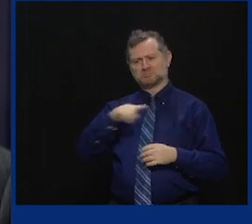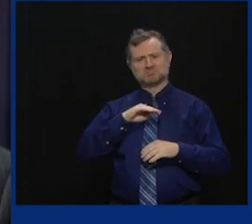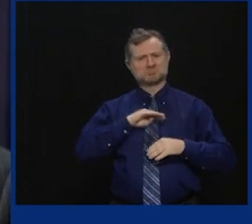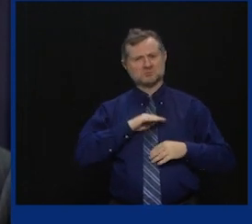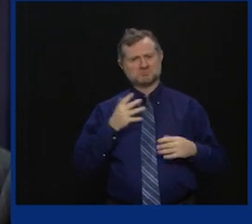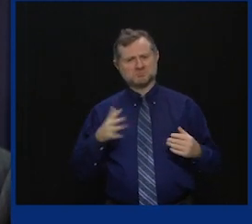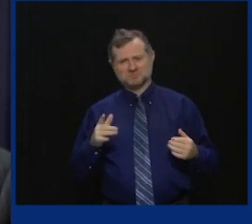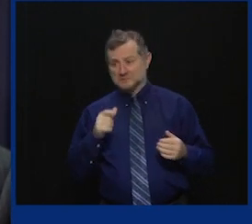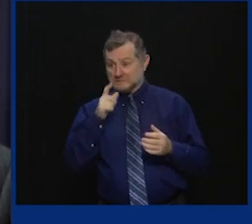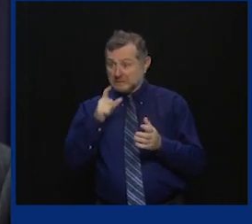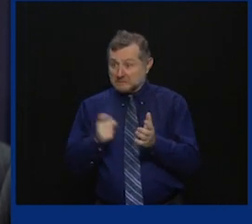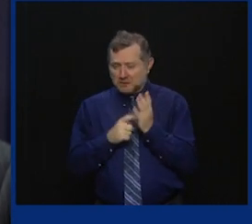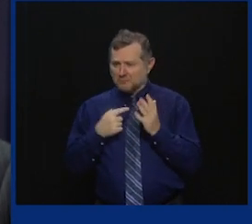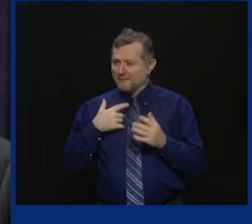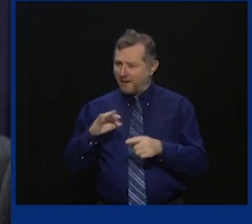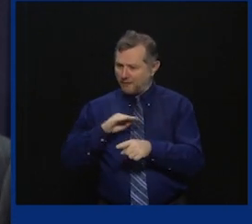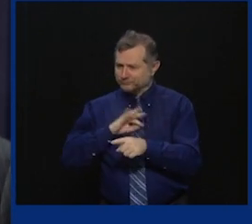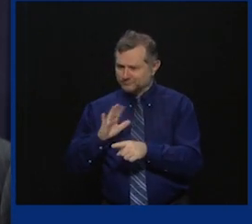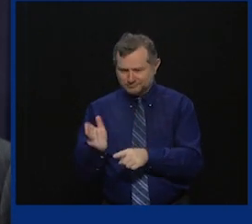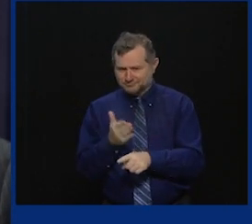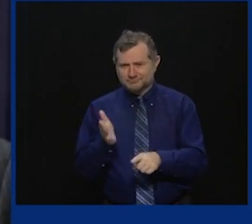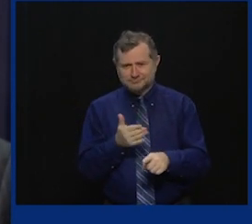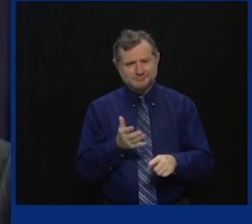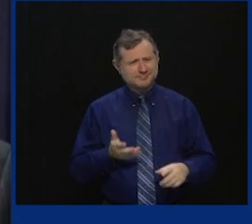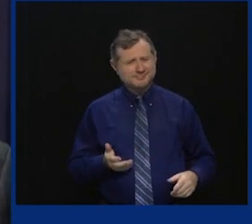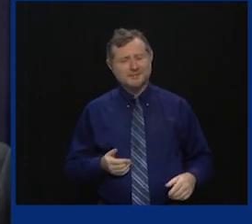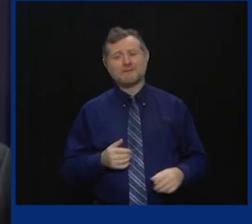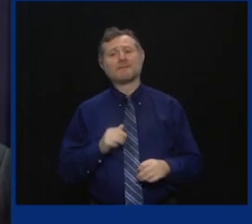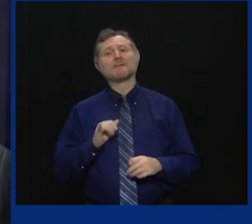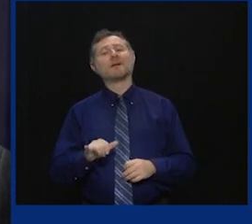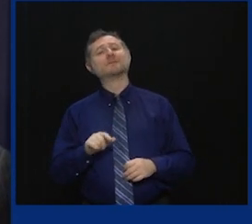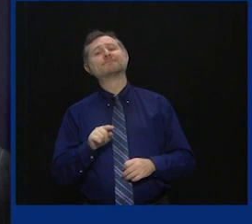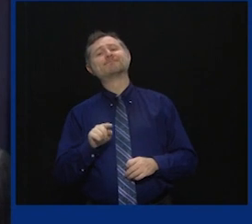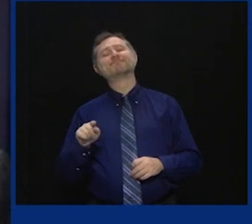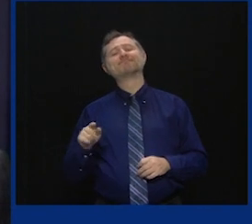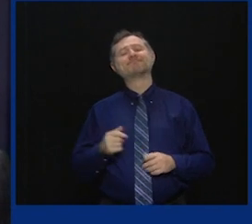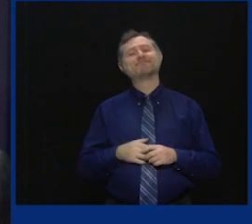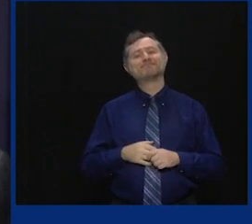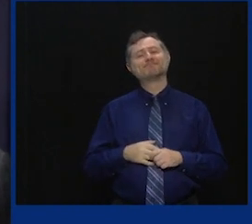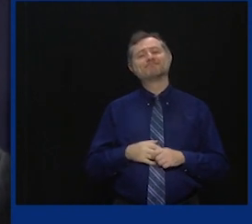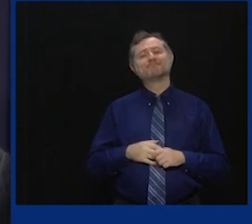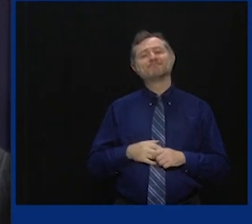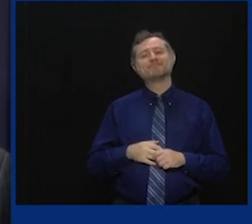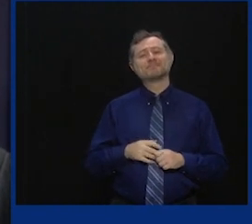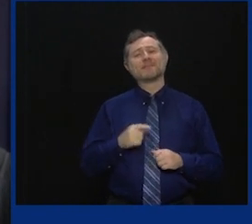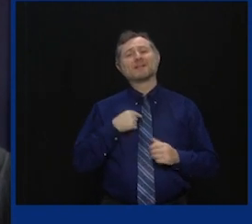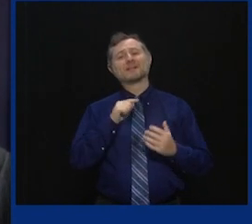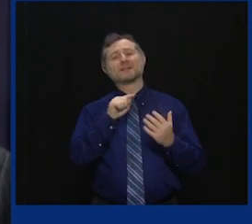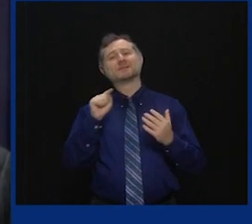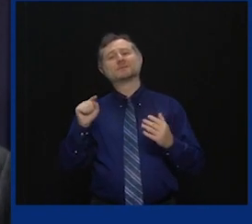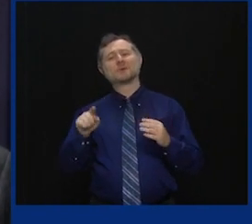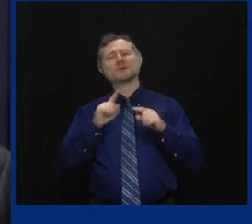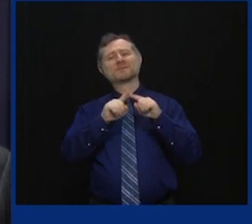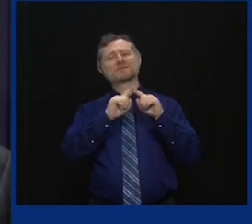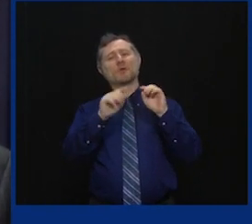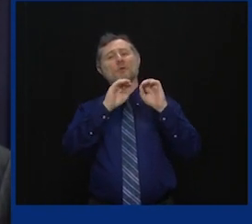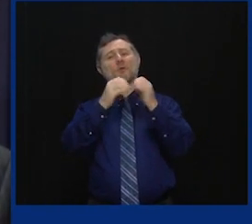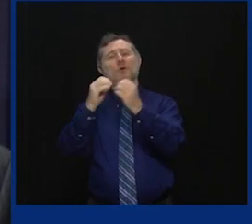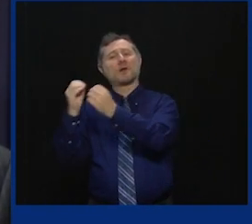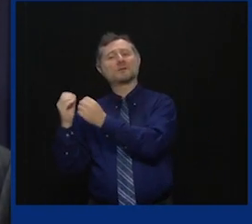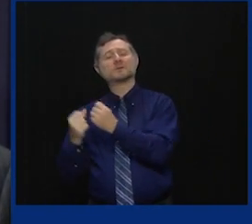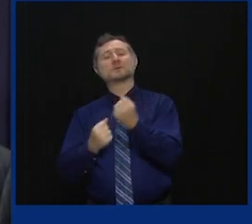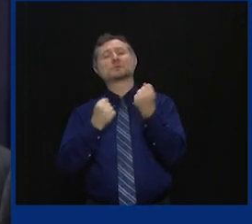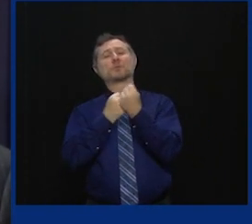you how moved I was when Catal, Unchained, Donna, and